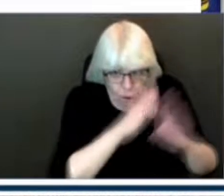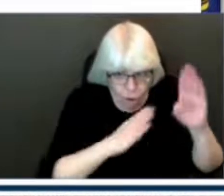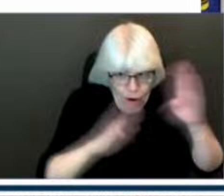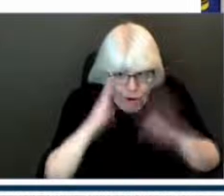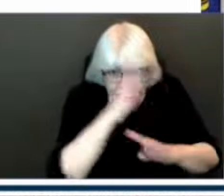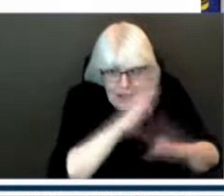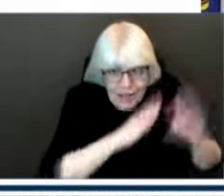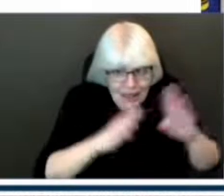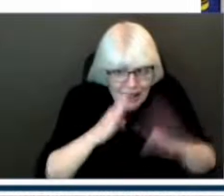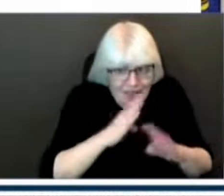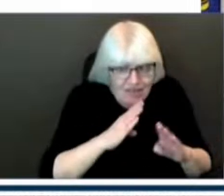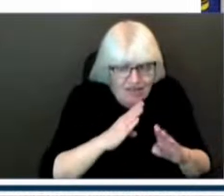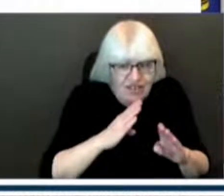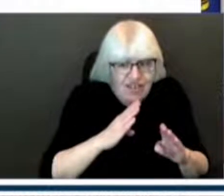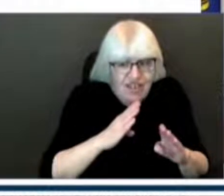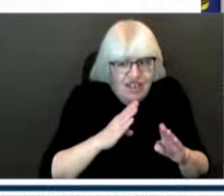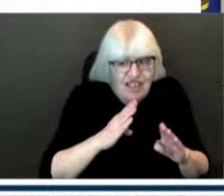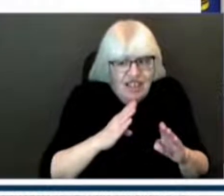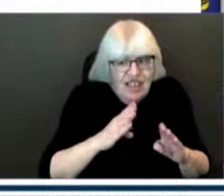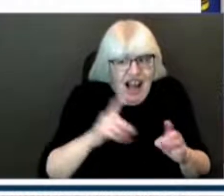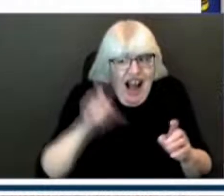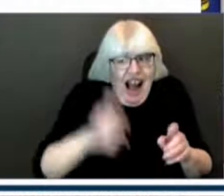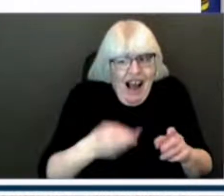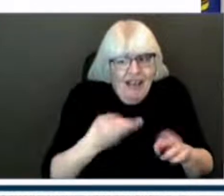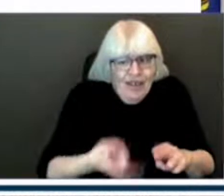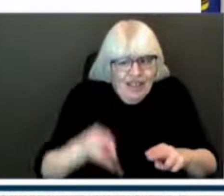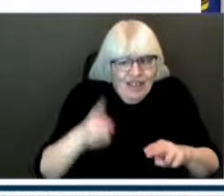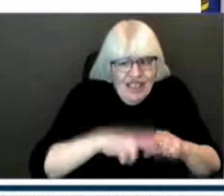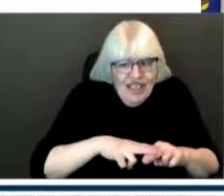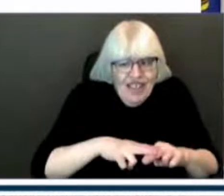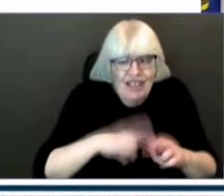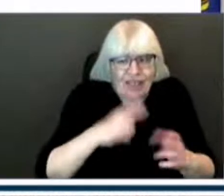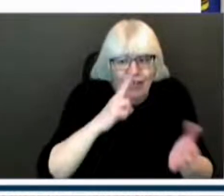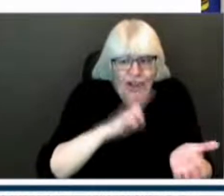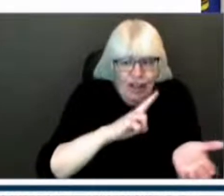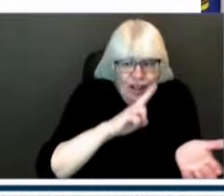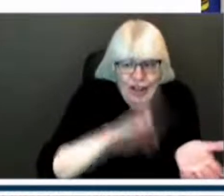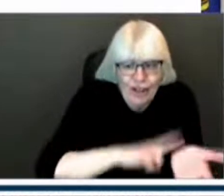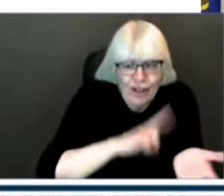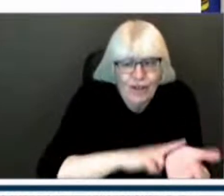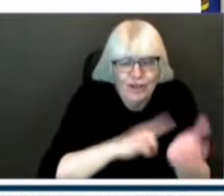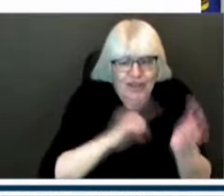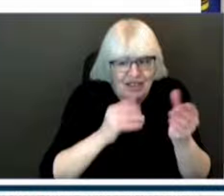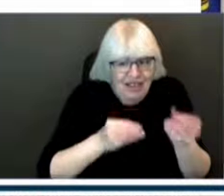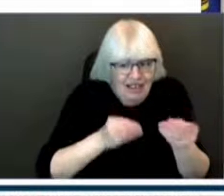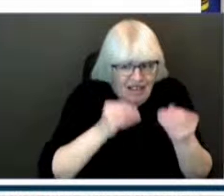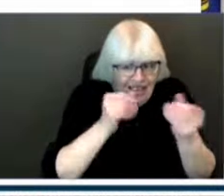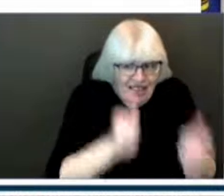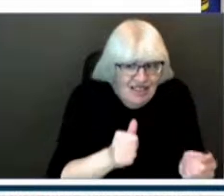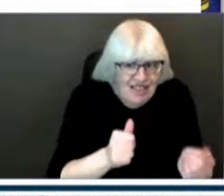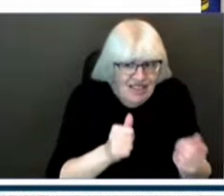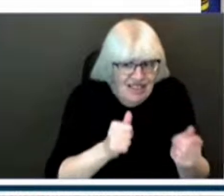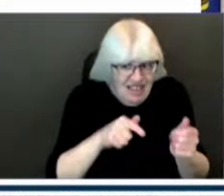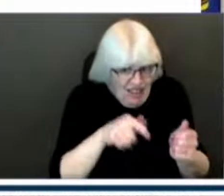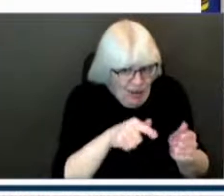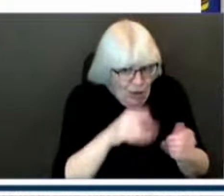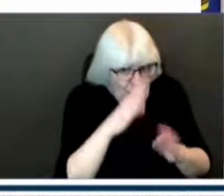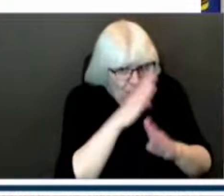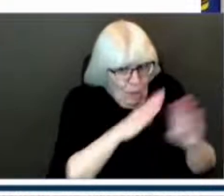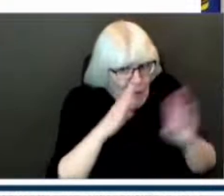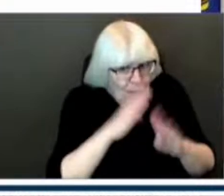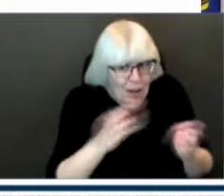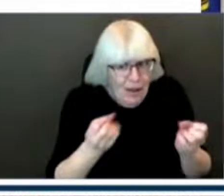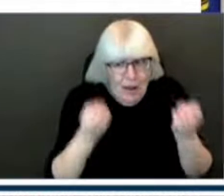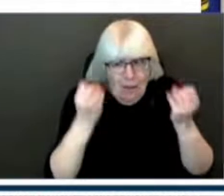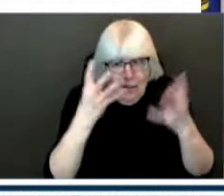money across the system than you're doing right now with CCAs, who admittedly have been underpaid for years?